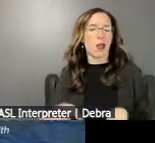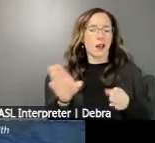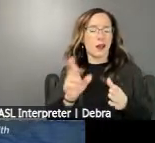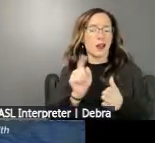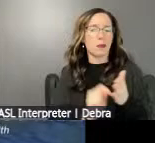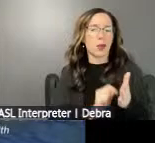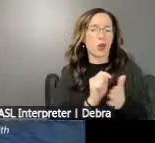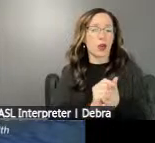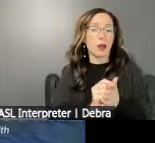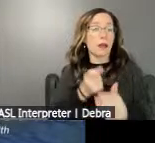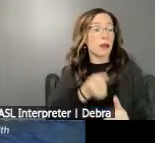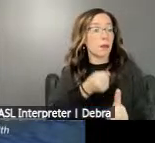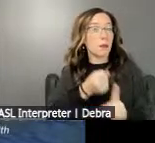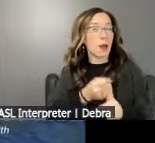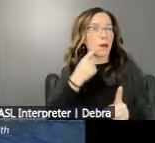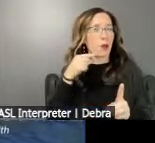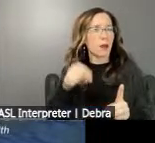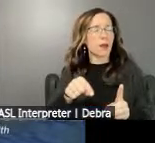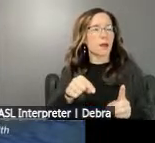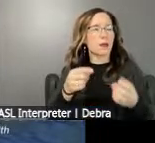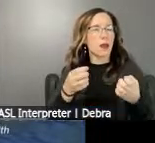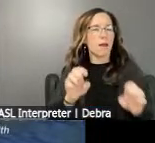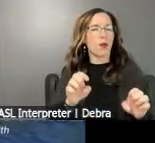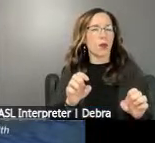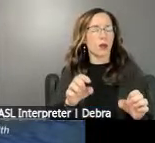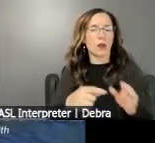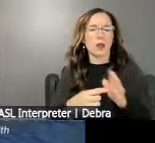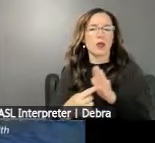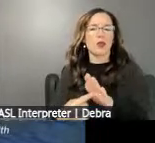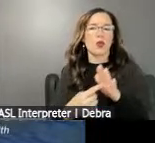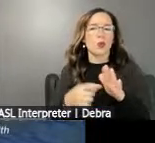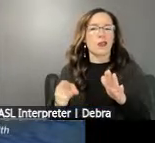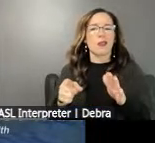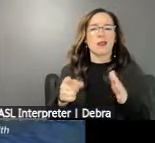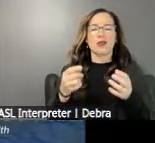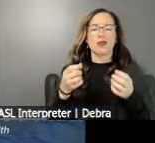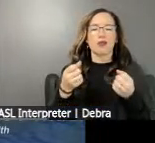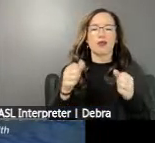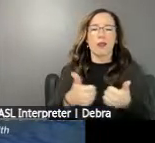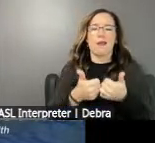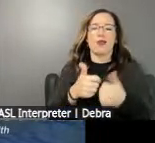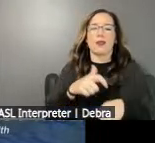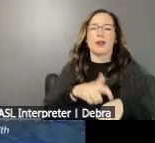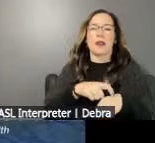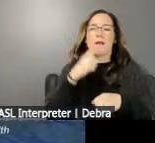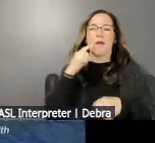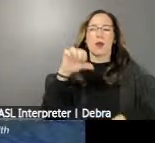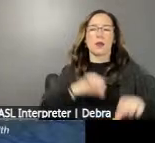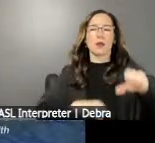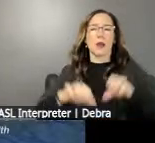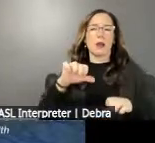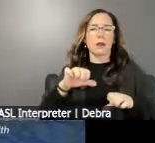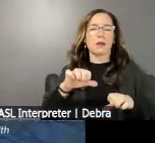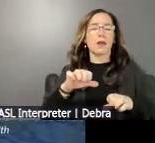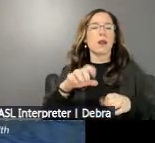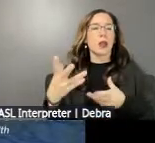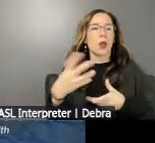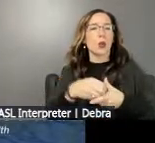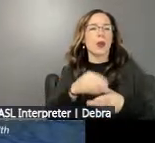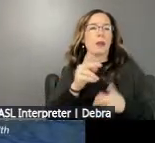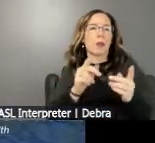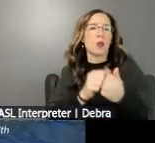of this effort. But it signals that even in this challenging time for science, including people with disabilities in